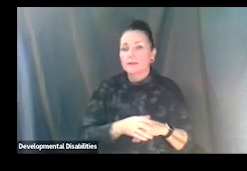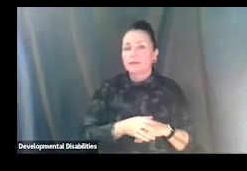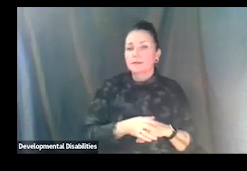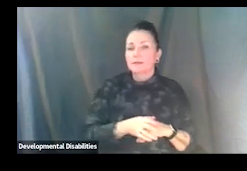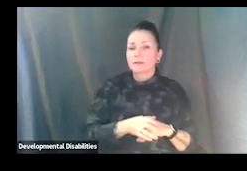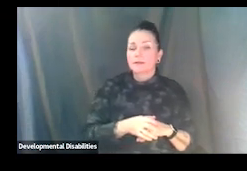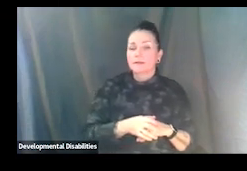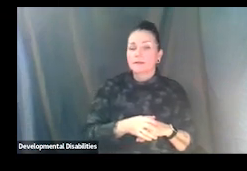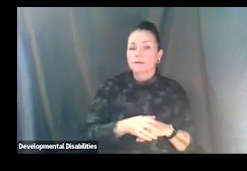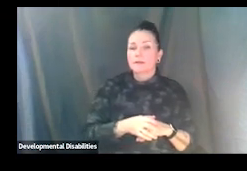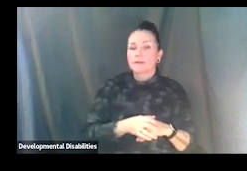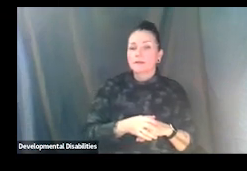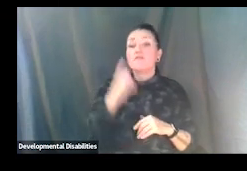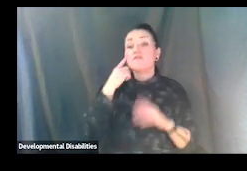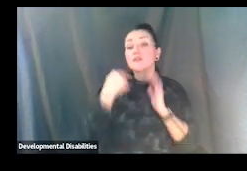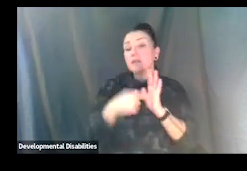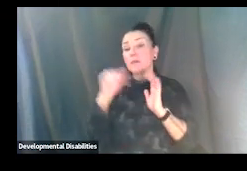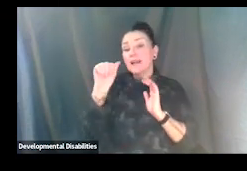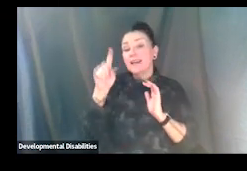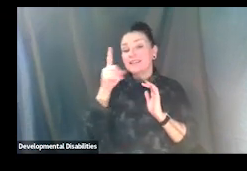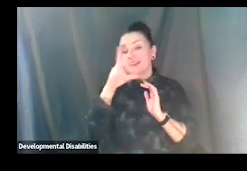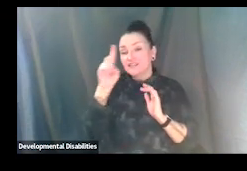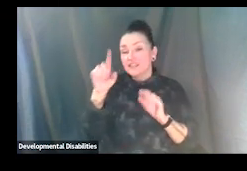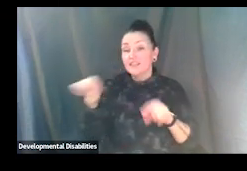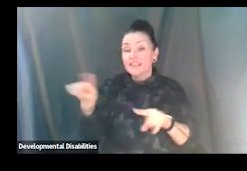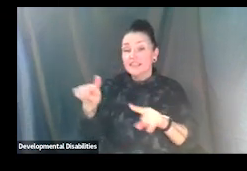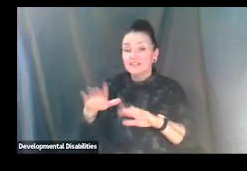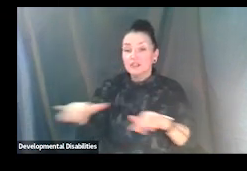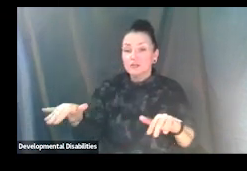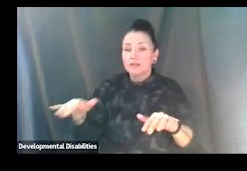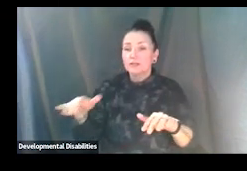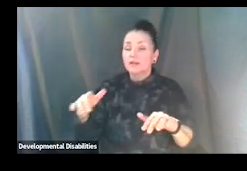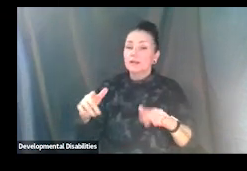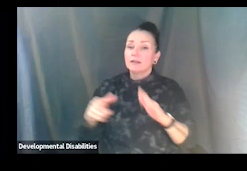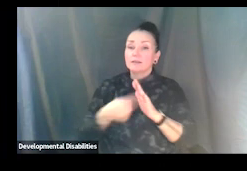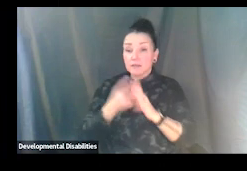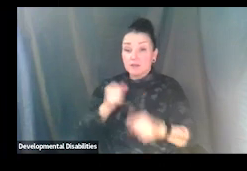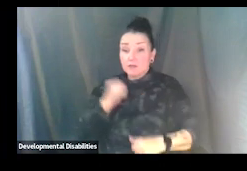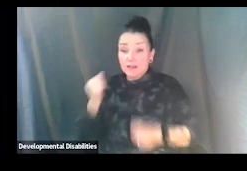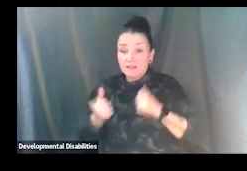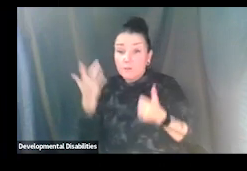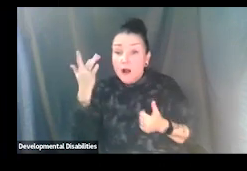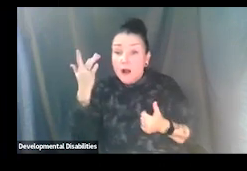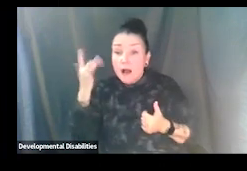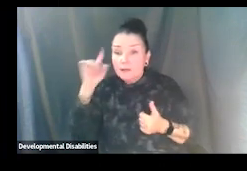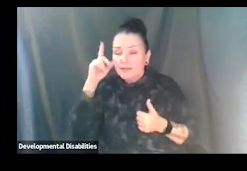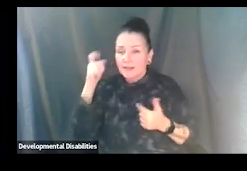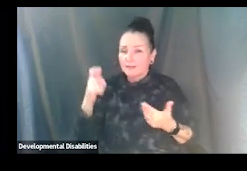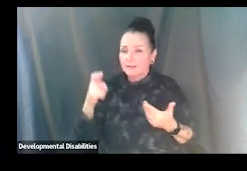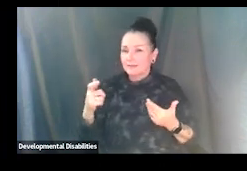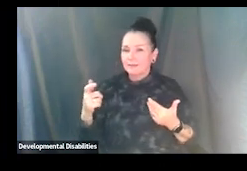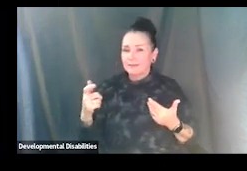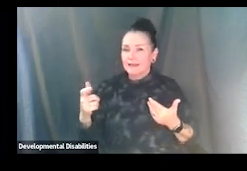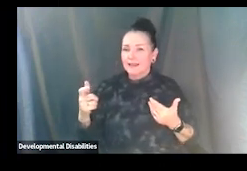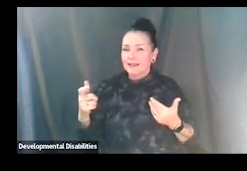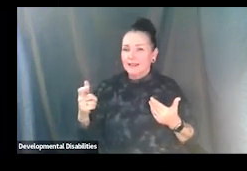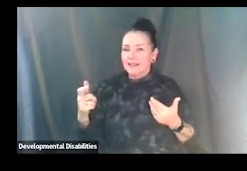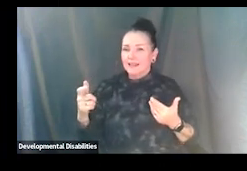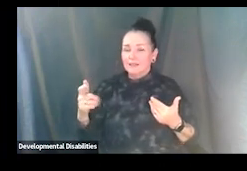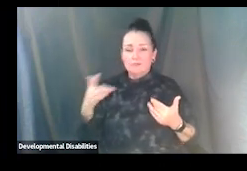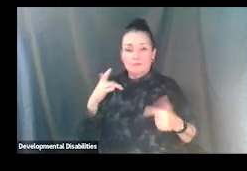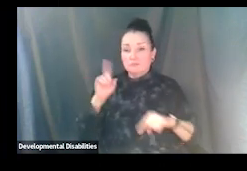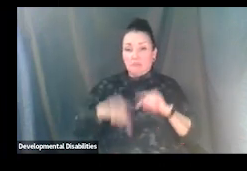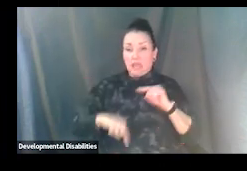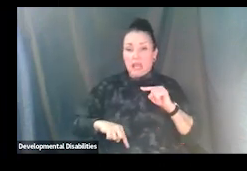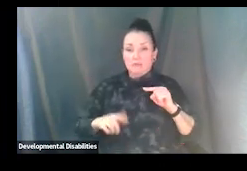part of their impulsive response to, something. Yep. And in those kids, a stimulant can be